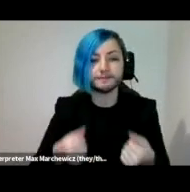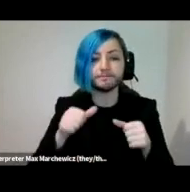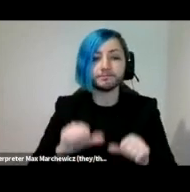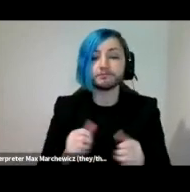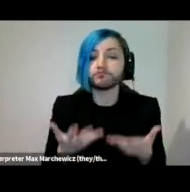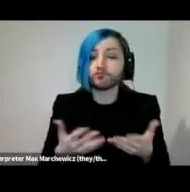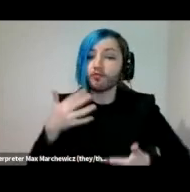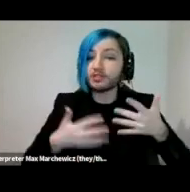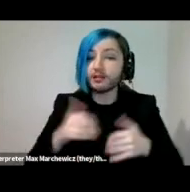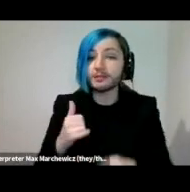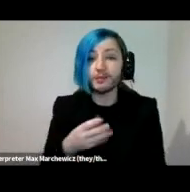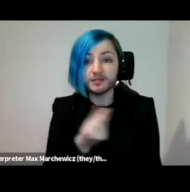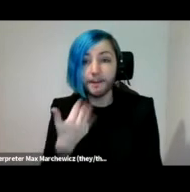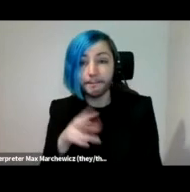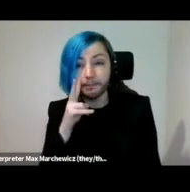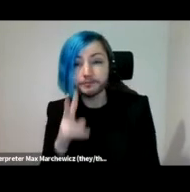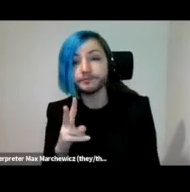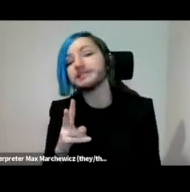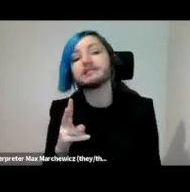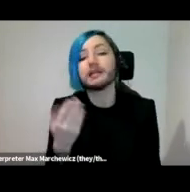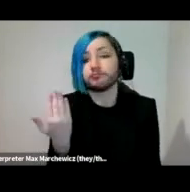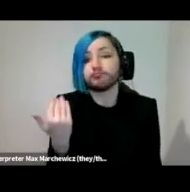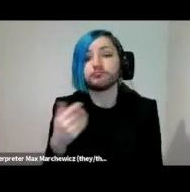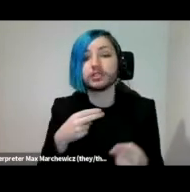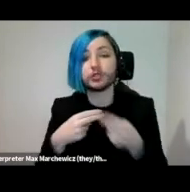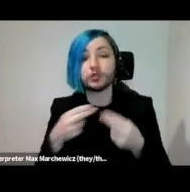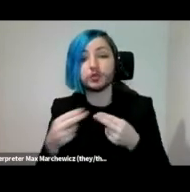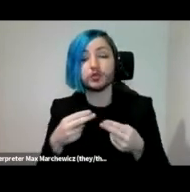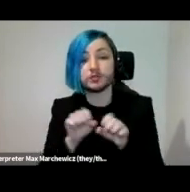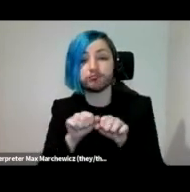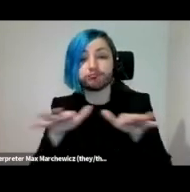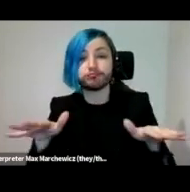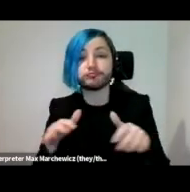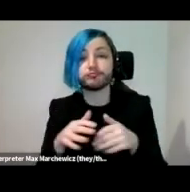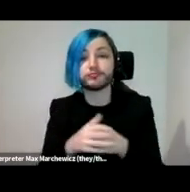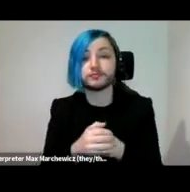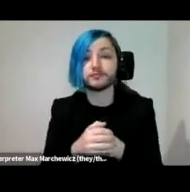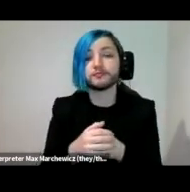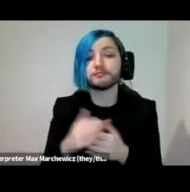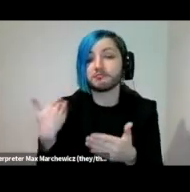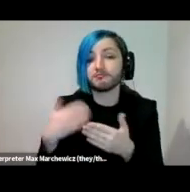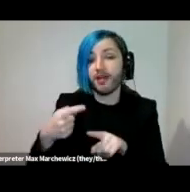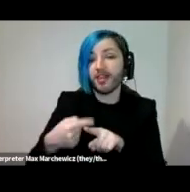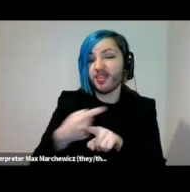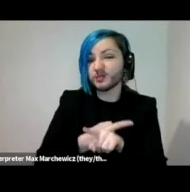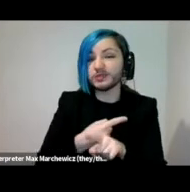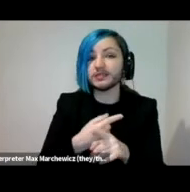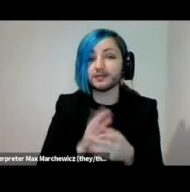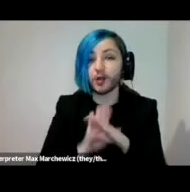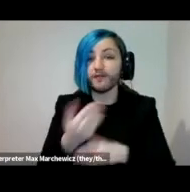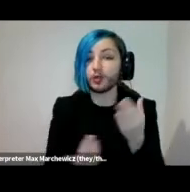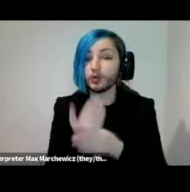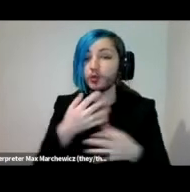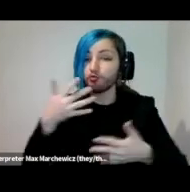of you may have seen there was a news announcement of new results just over the last week or so,